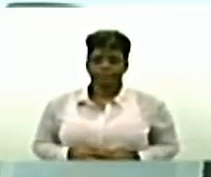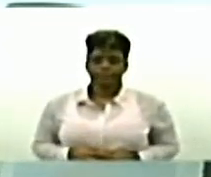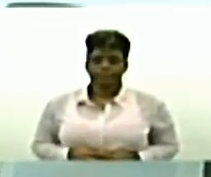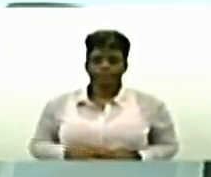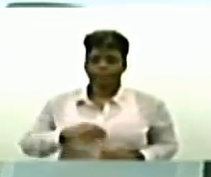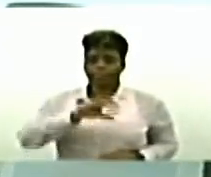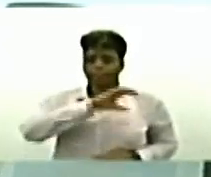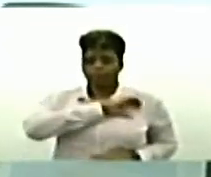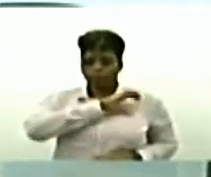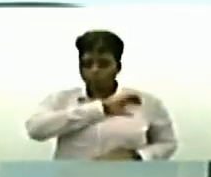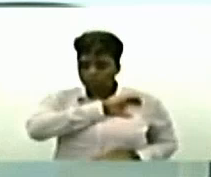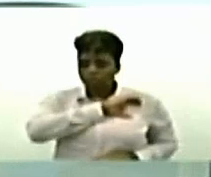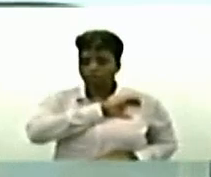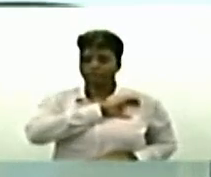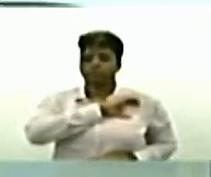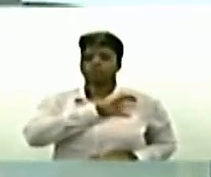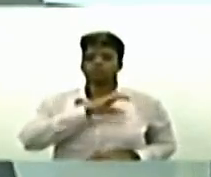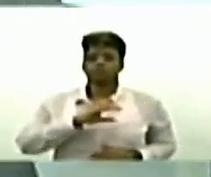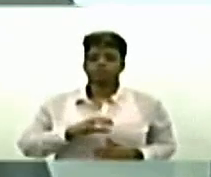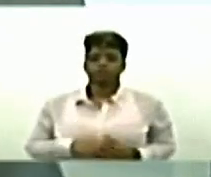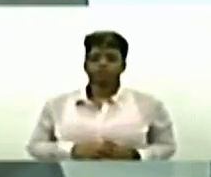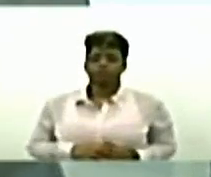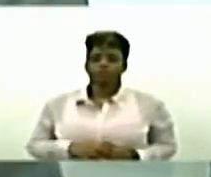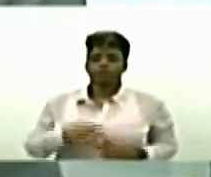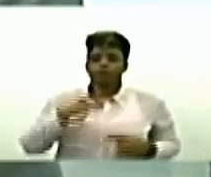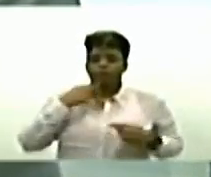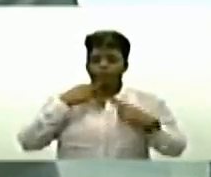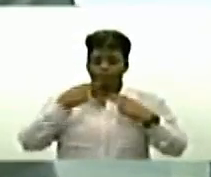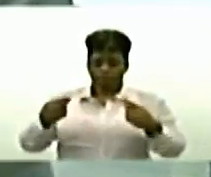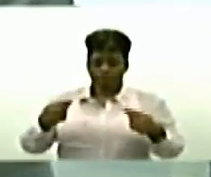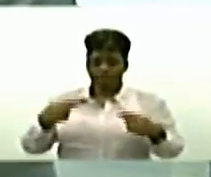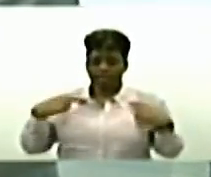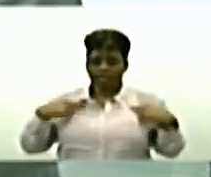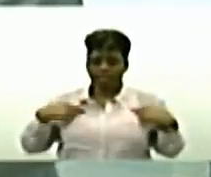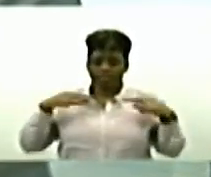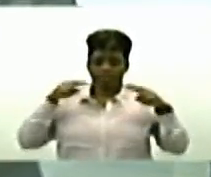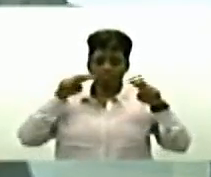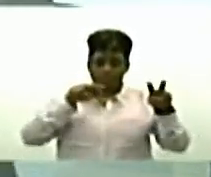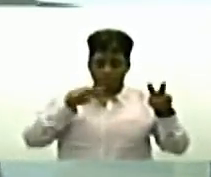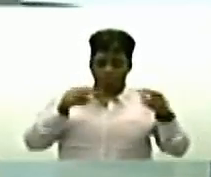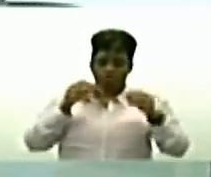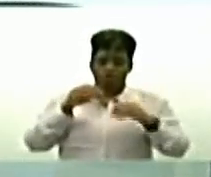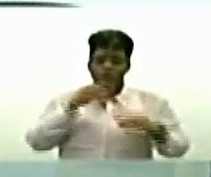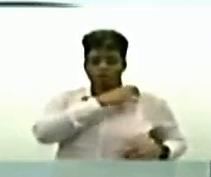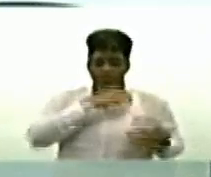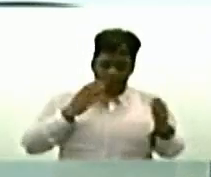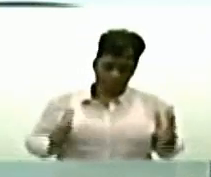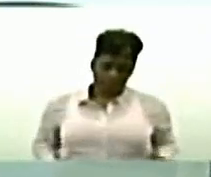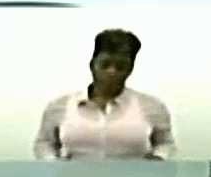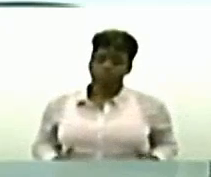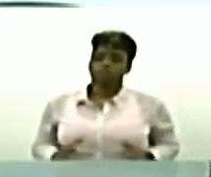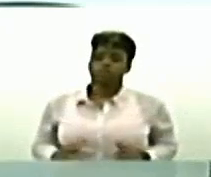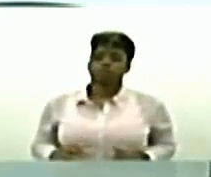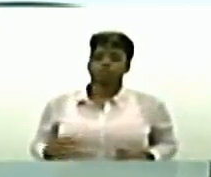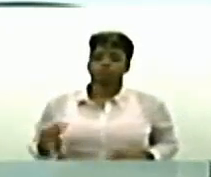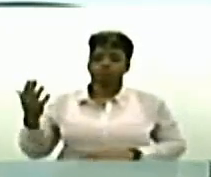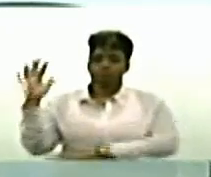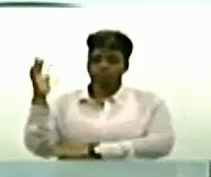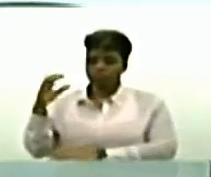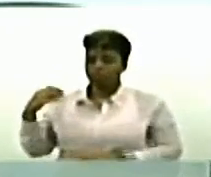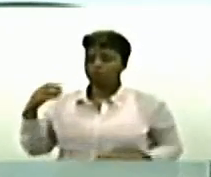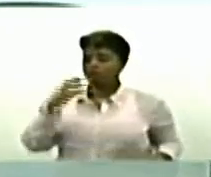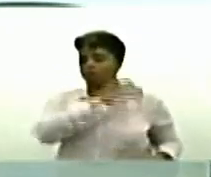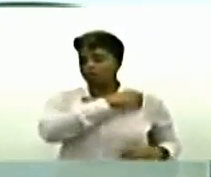police officers, public health inspection officers, forestry officers. These three categories